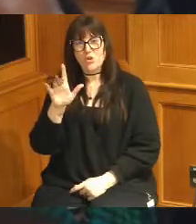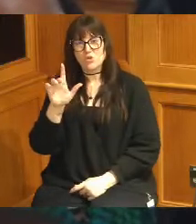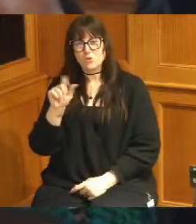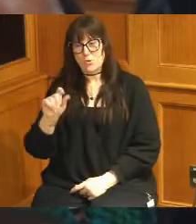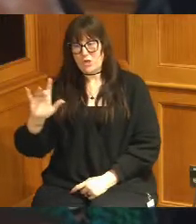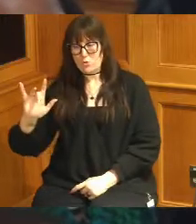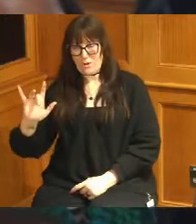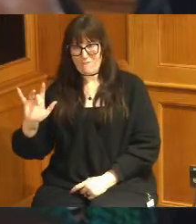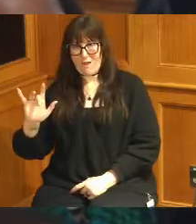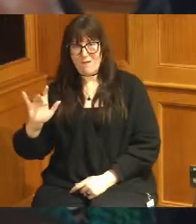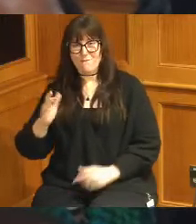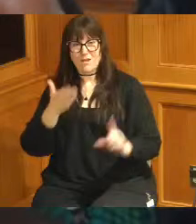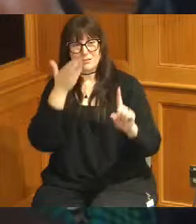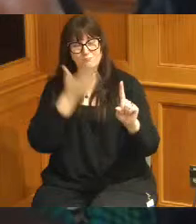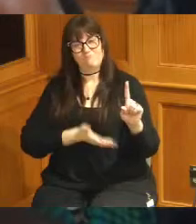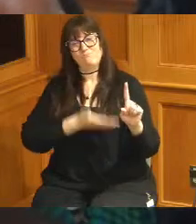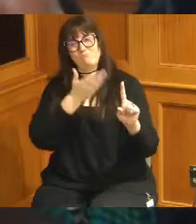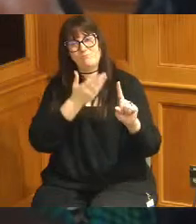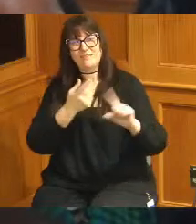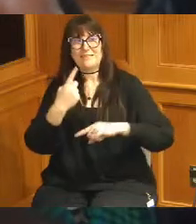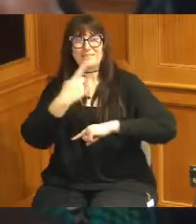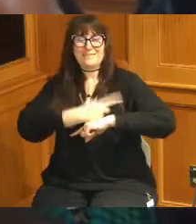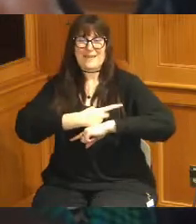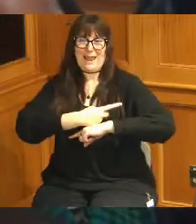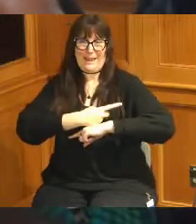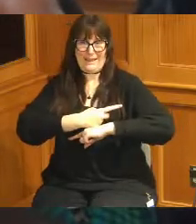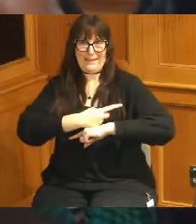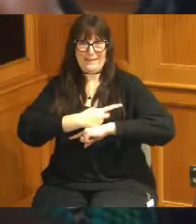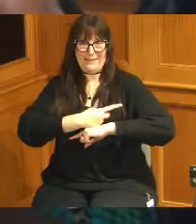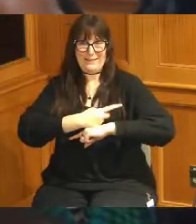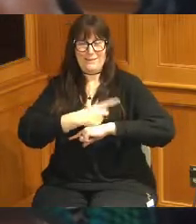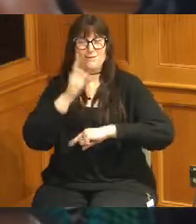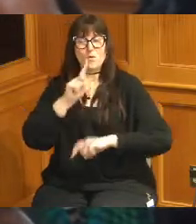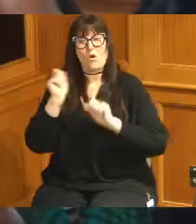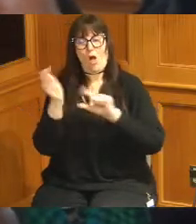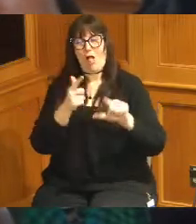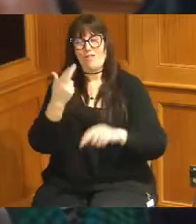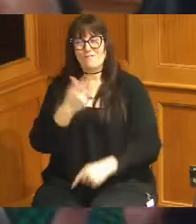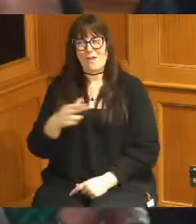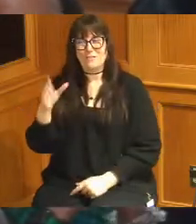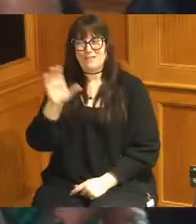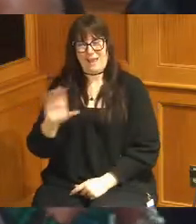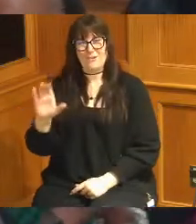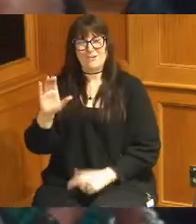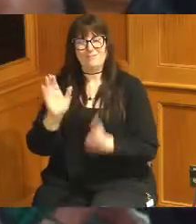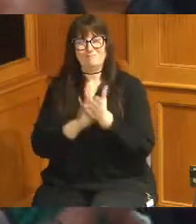2025 as Judge Janaea Trotter Bratton Day in all of Hamilton County.